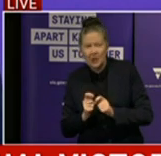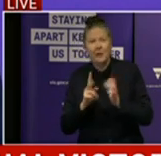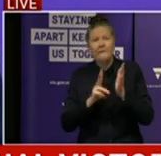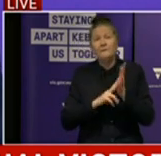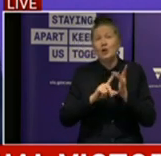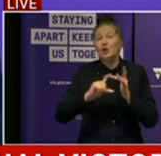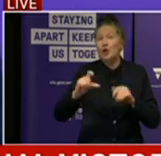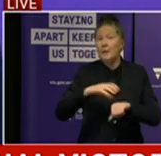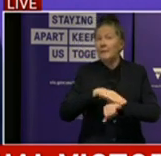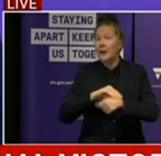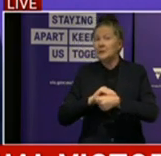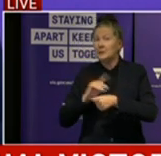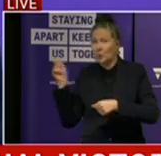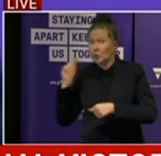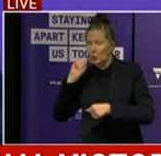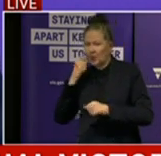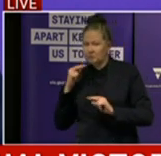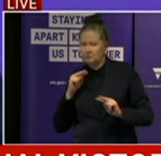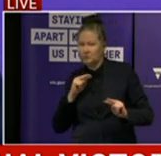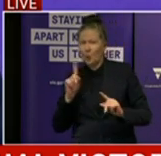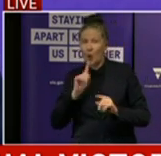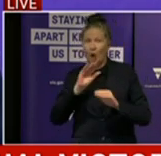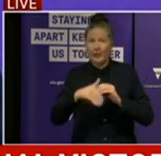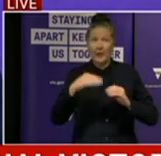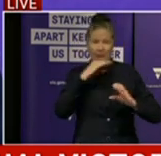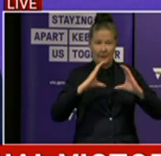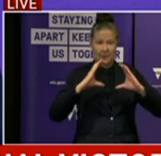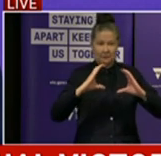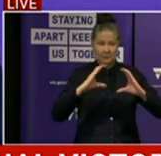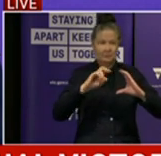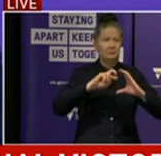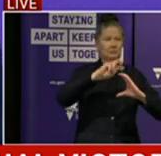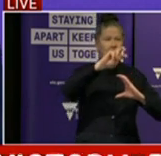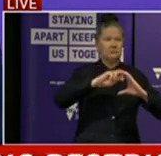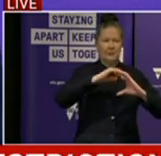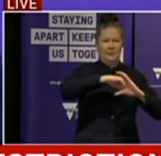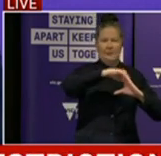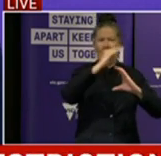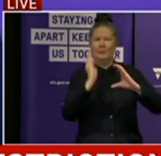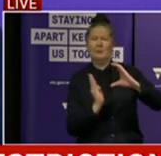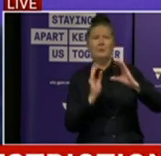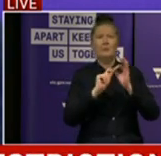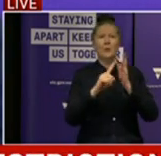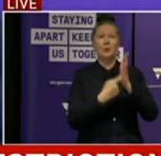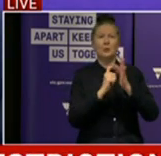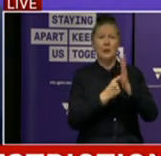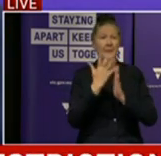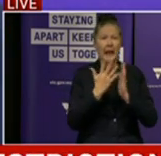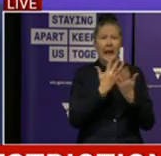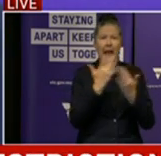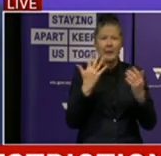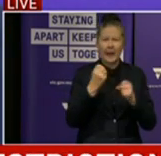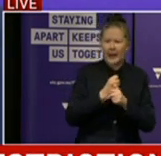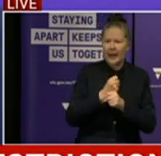in terms of the border between metropolitan Melbourne and regional Victoria. That will relate to the percentage of cars that will be pulled over. That will